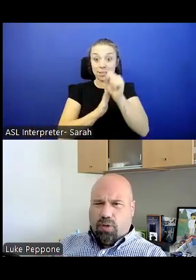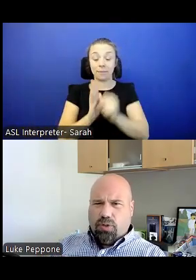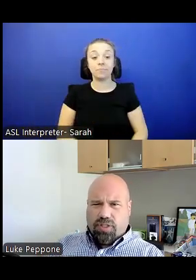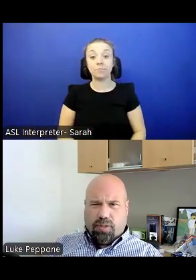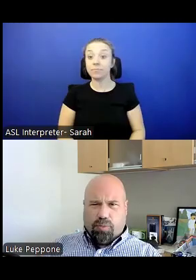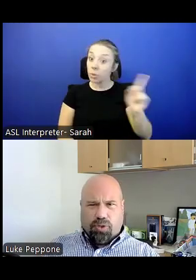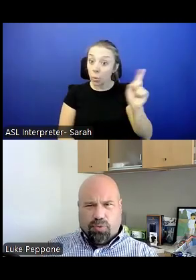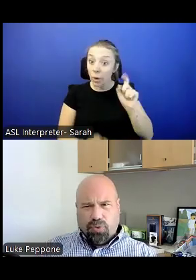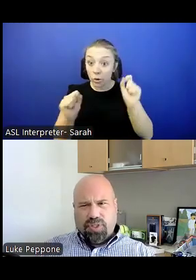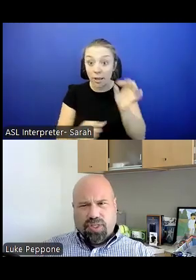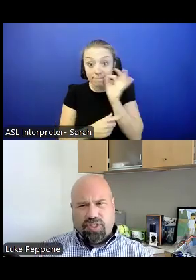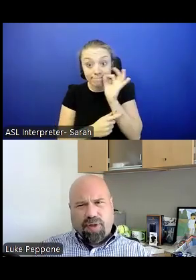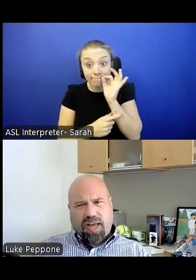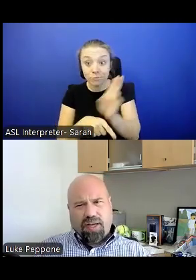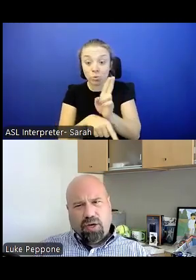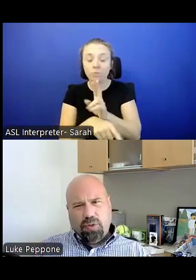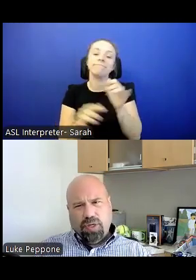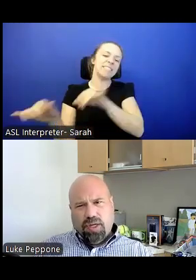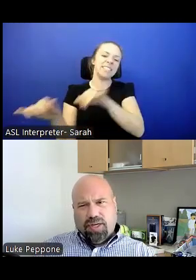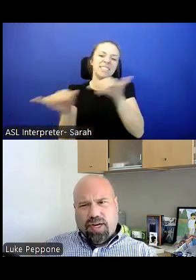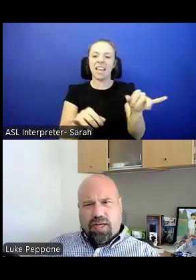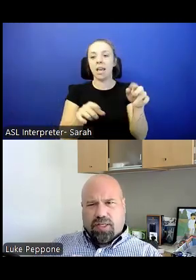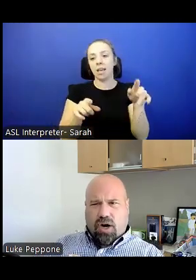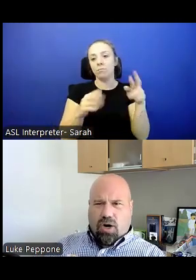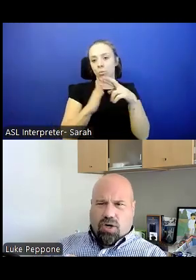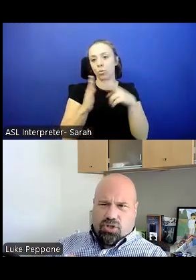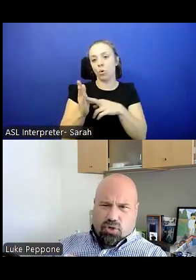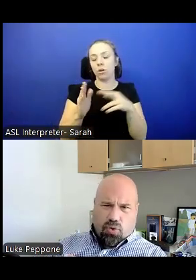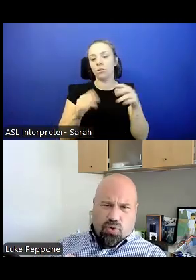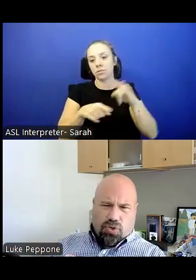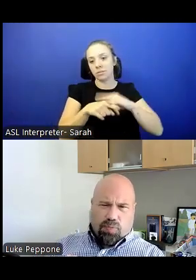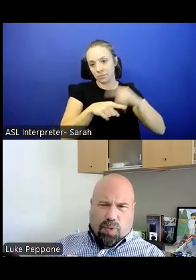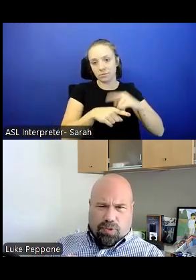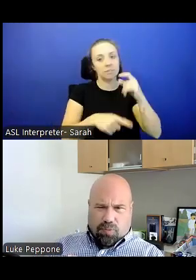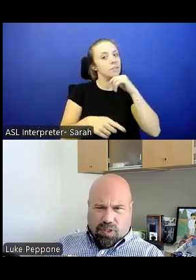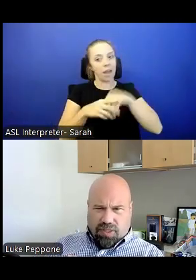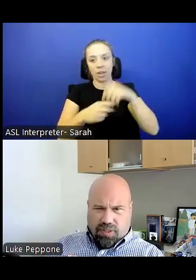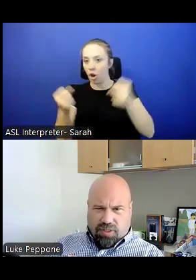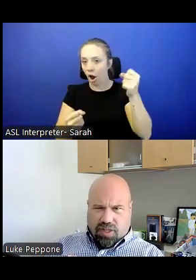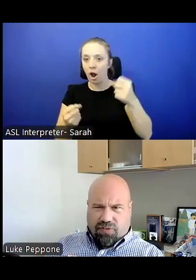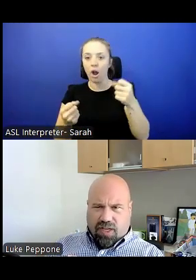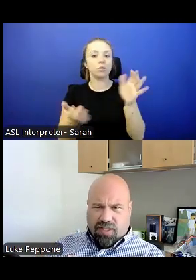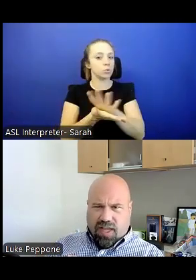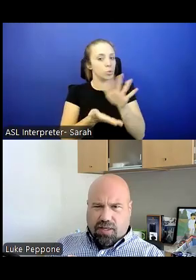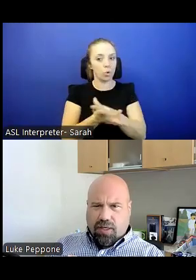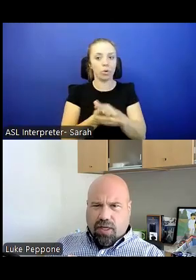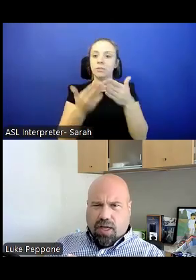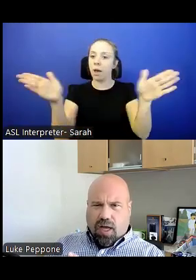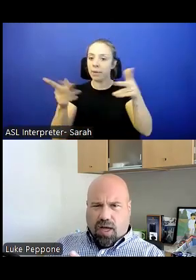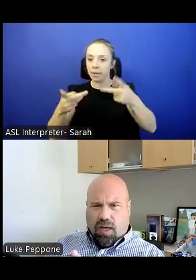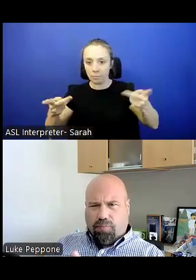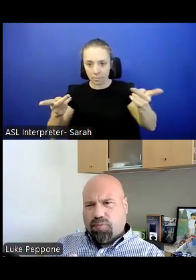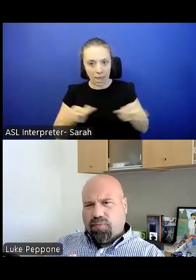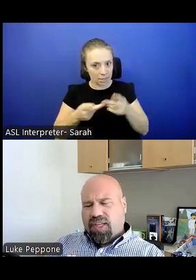right now it's the similar rules as tobacco, not in cars, schools, public places, stuff like that.